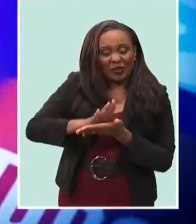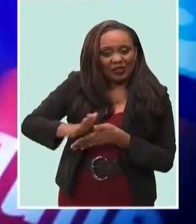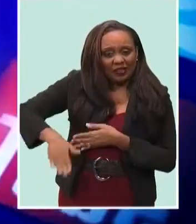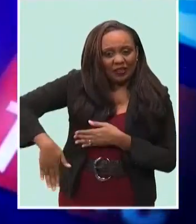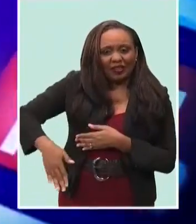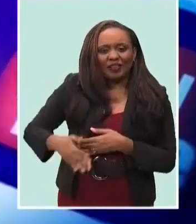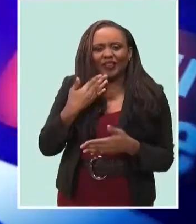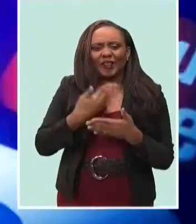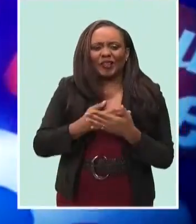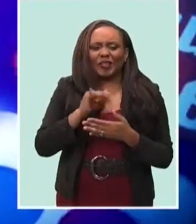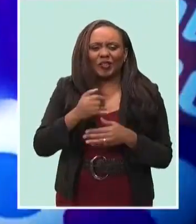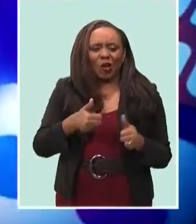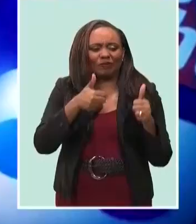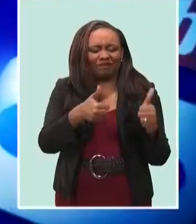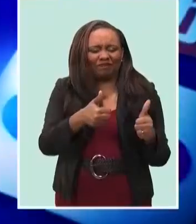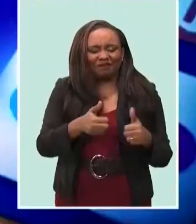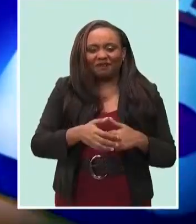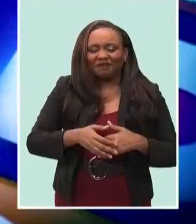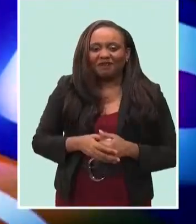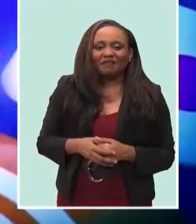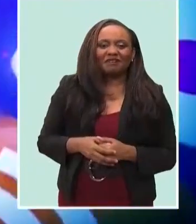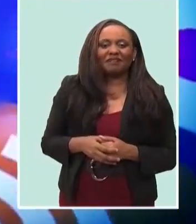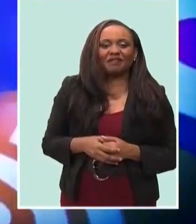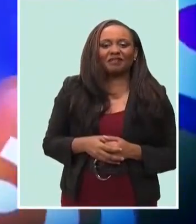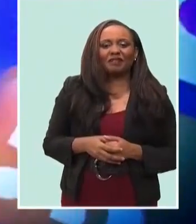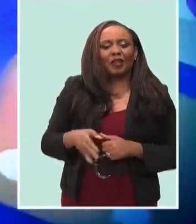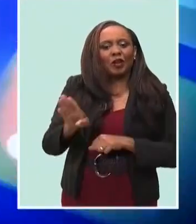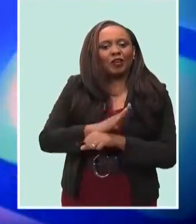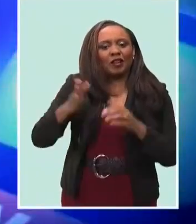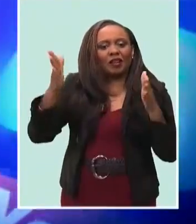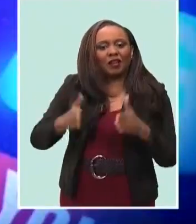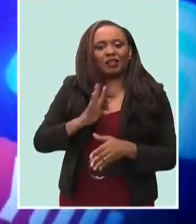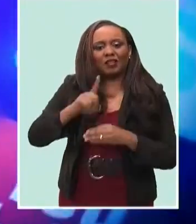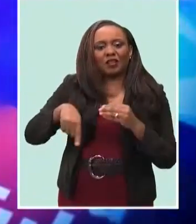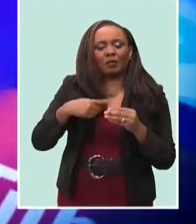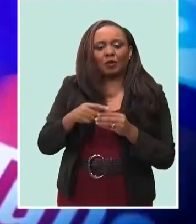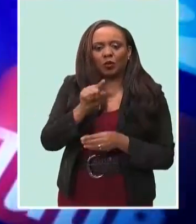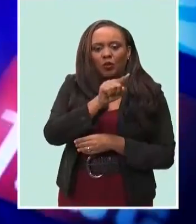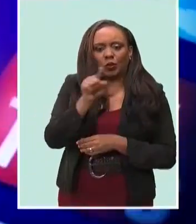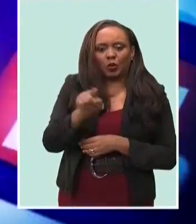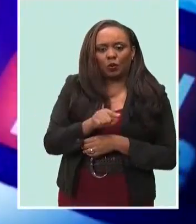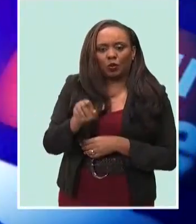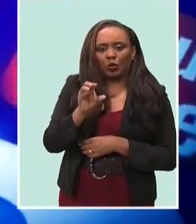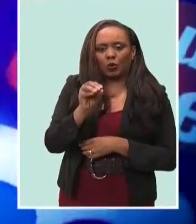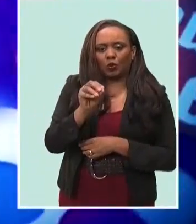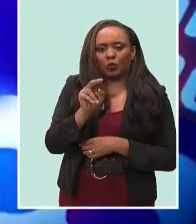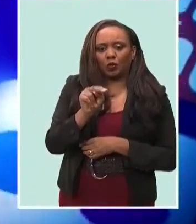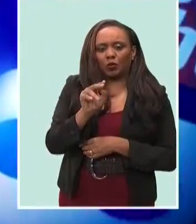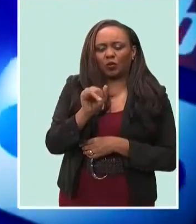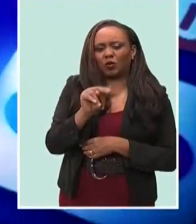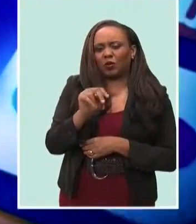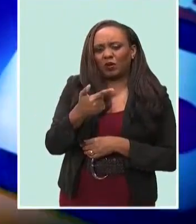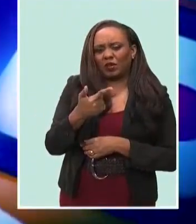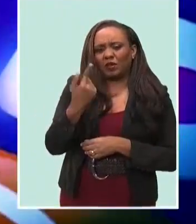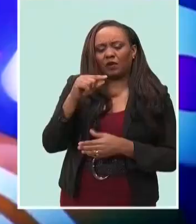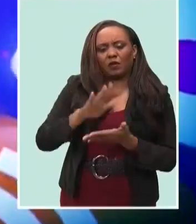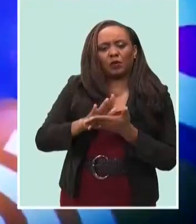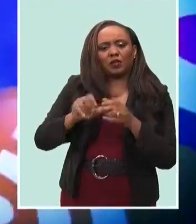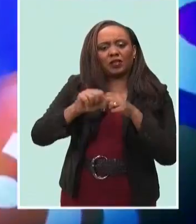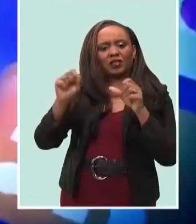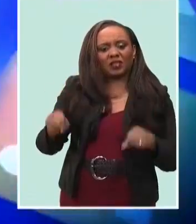Well done, Kayla. Now, Barbadians have been vocal over the years about the topic of zoning in our school system. The discussion heated up again